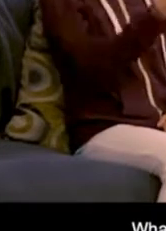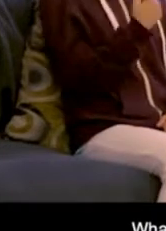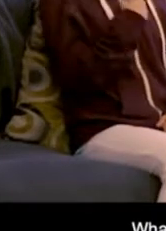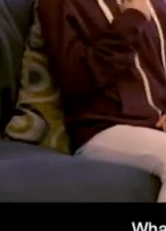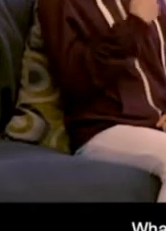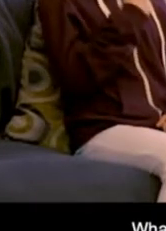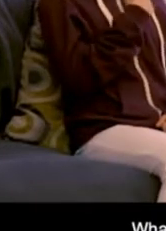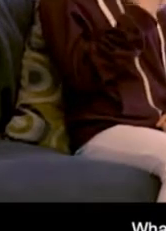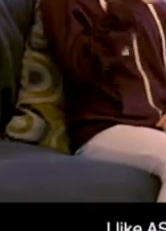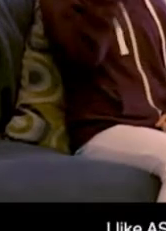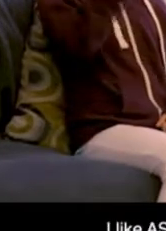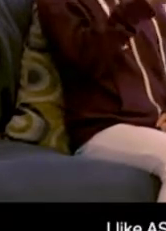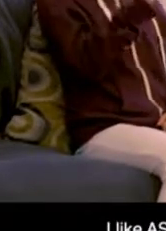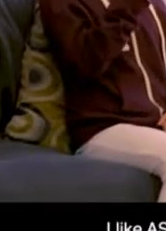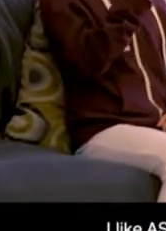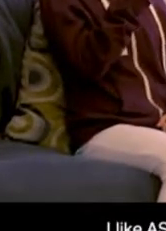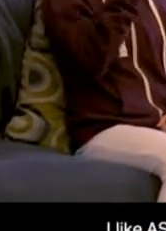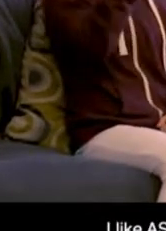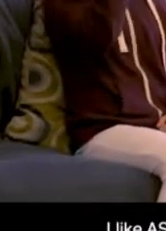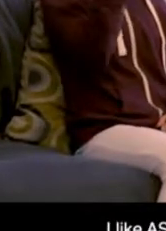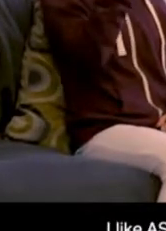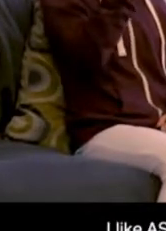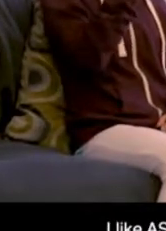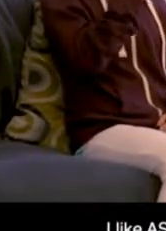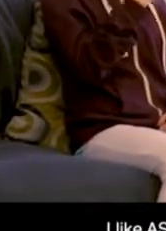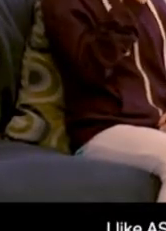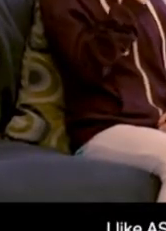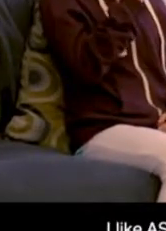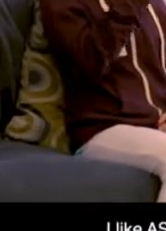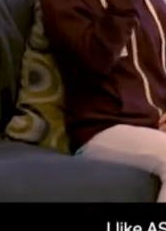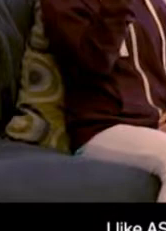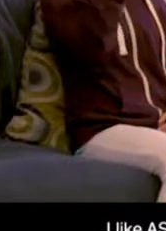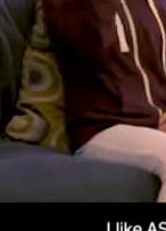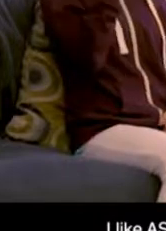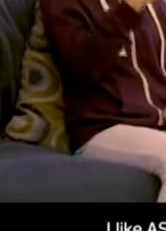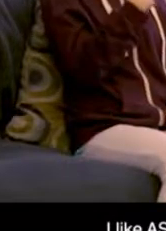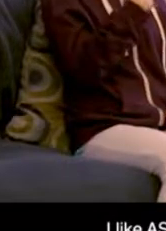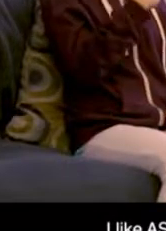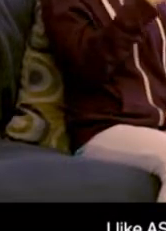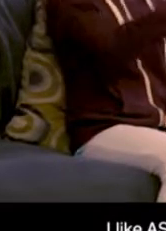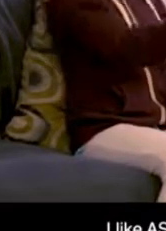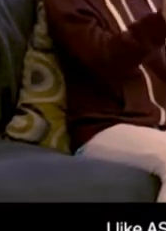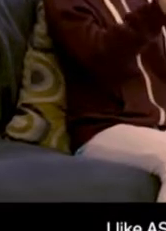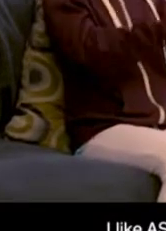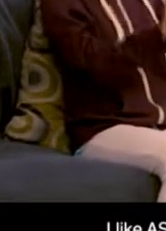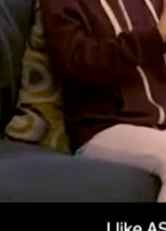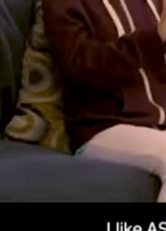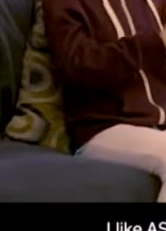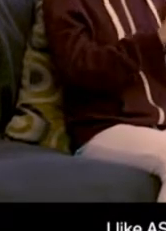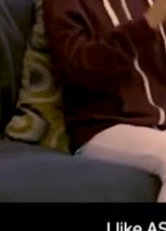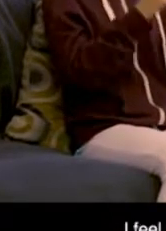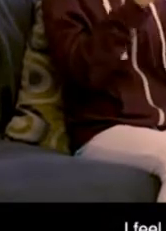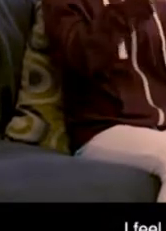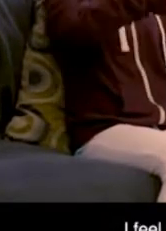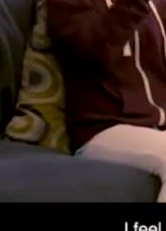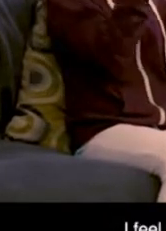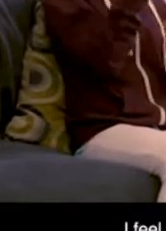about being a student here? I like ASDB because I feel like it's the best place for